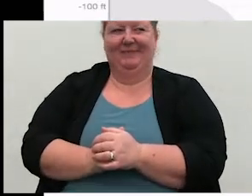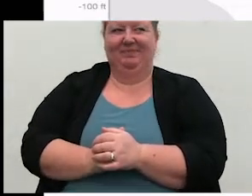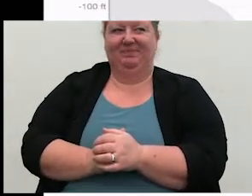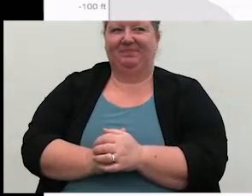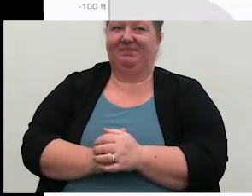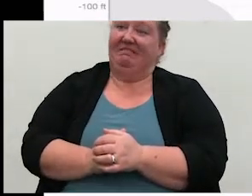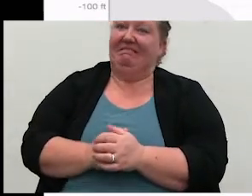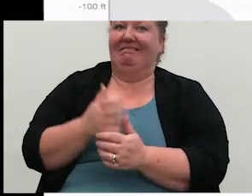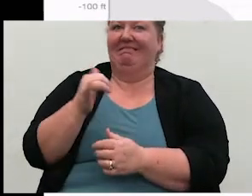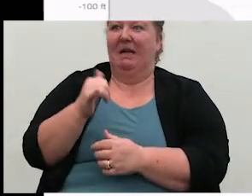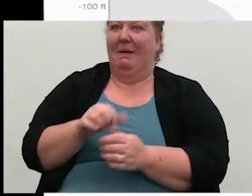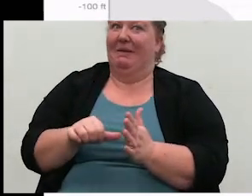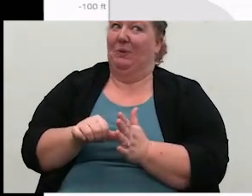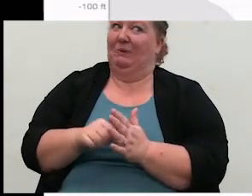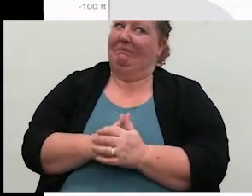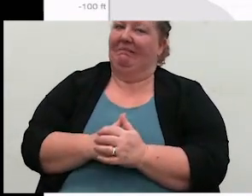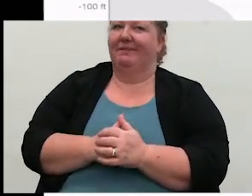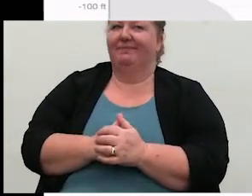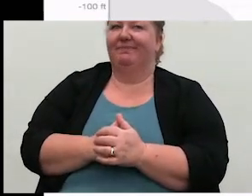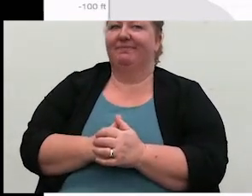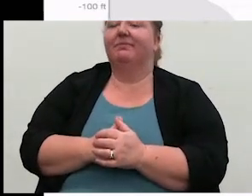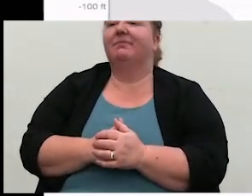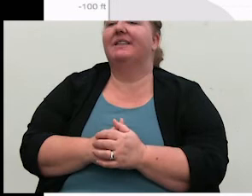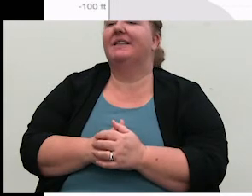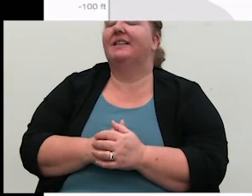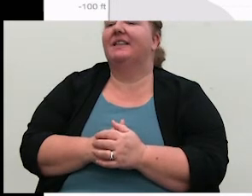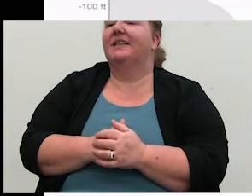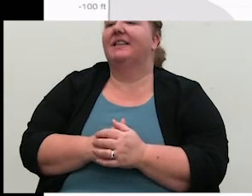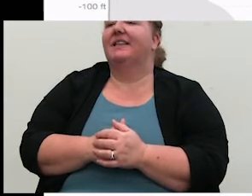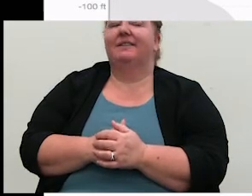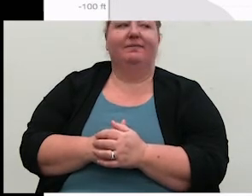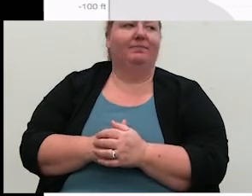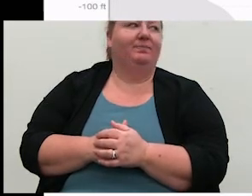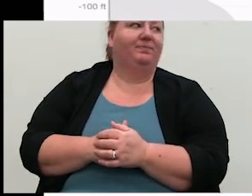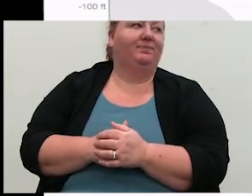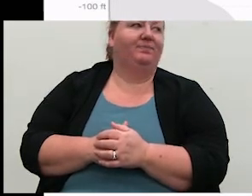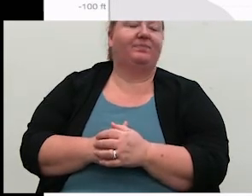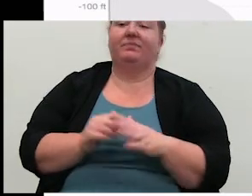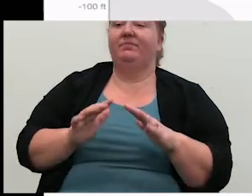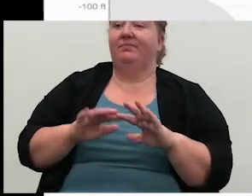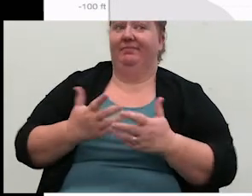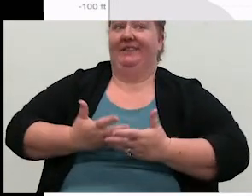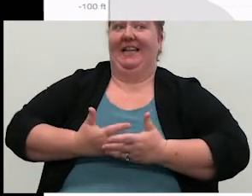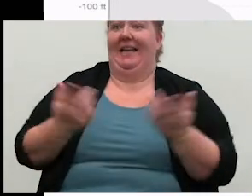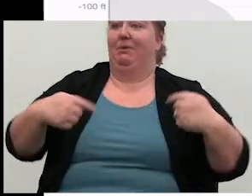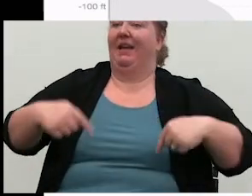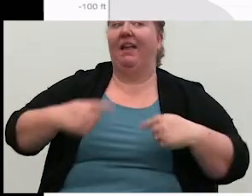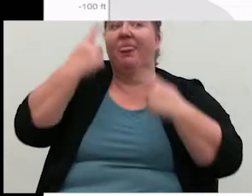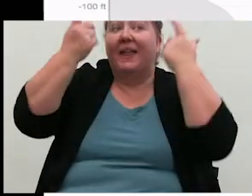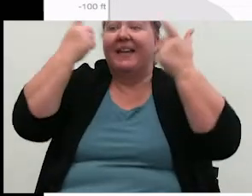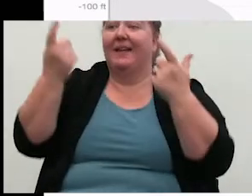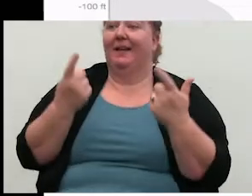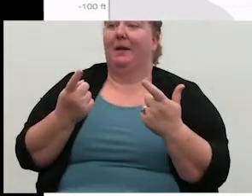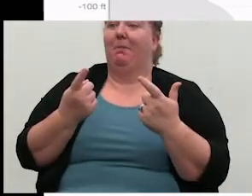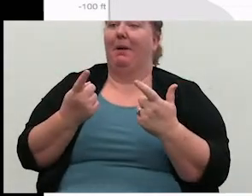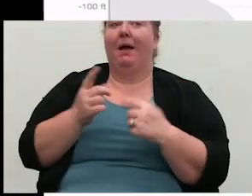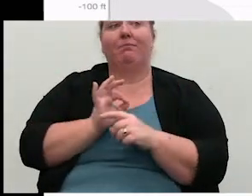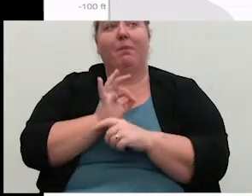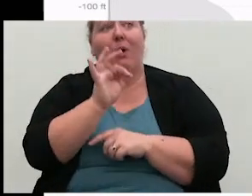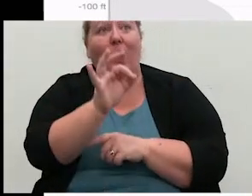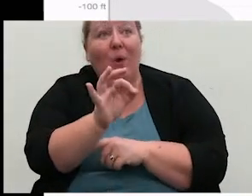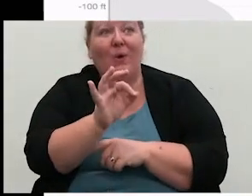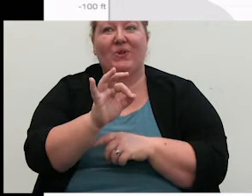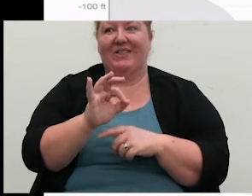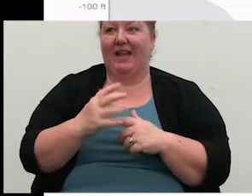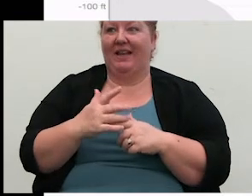Otherwise, things could be really awful. But it's not just, well, if anyone here is thinking about proposing and thinking, how much effort should